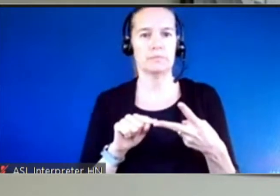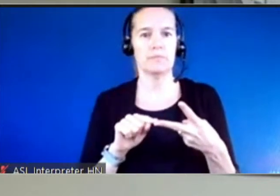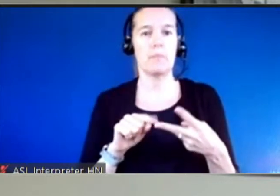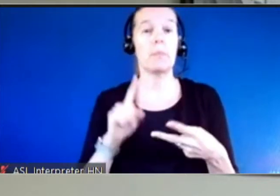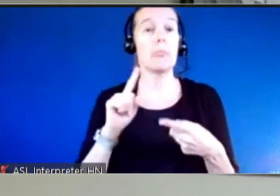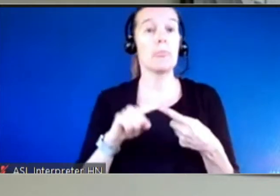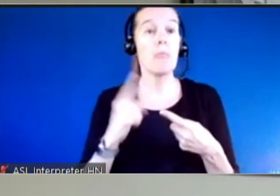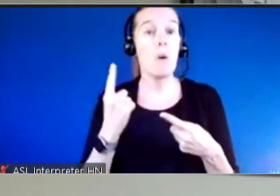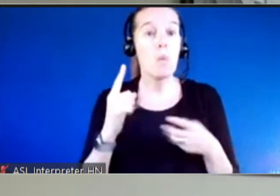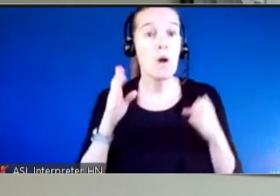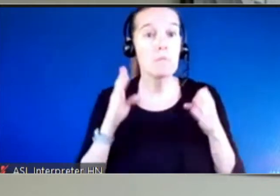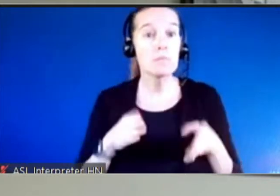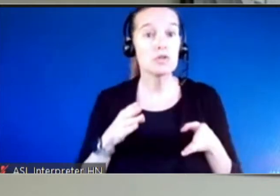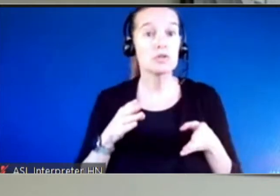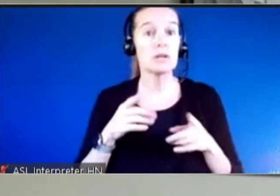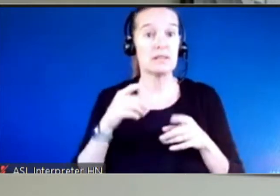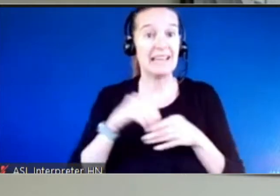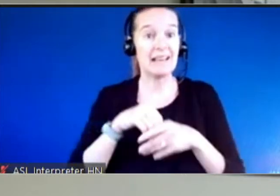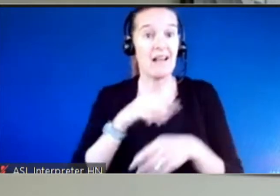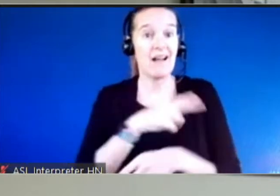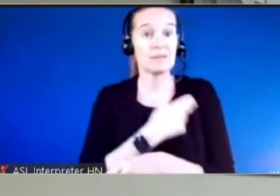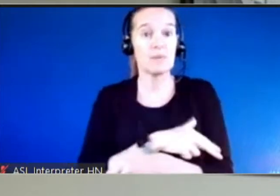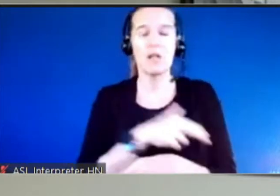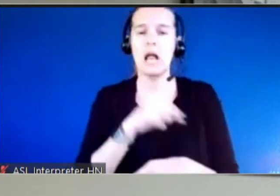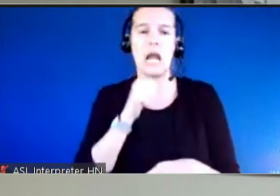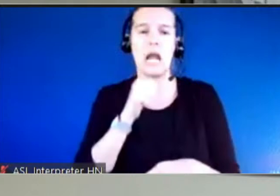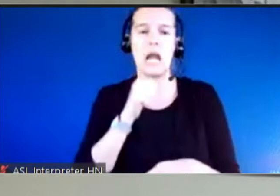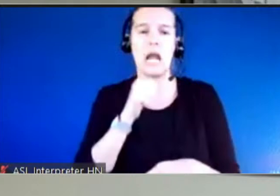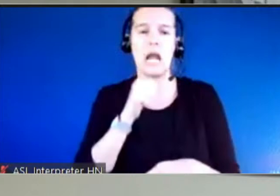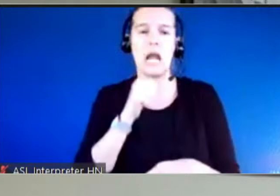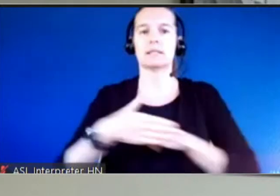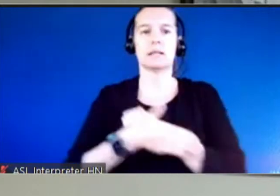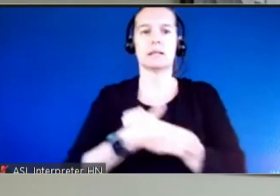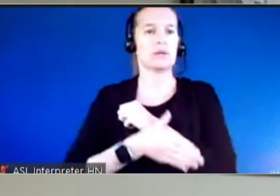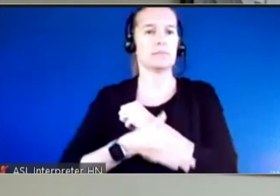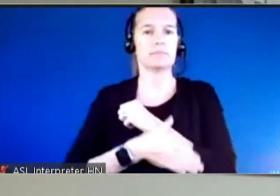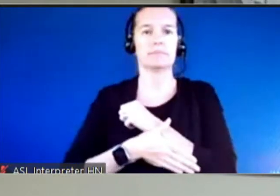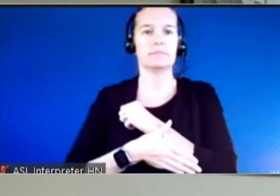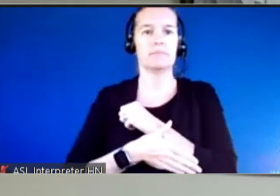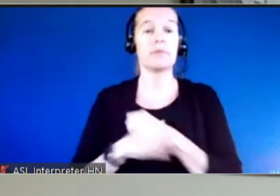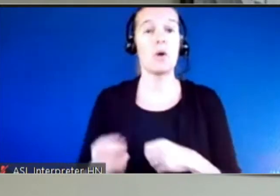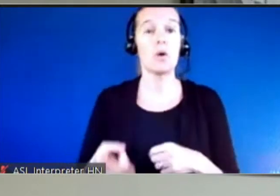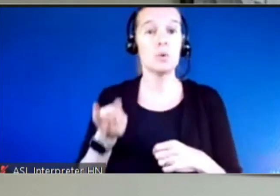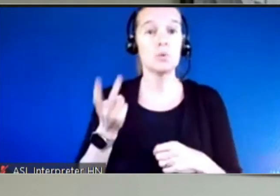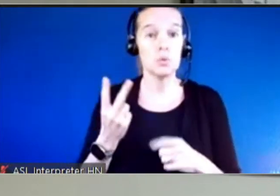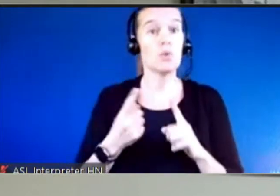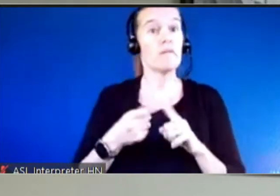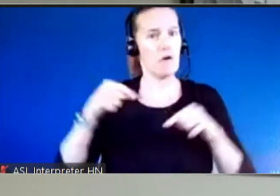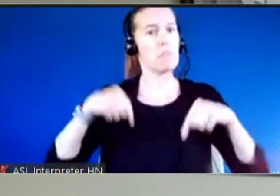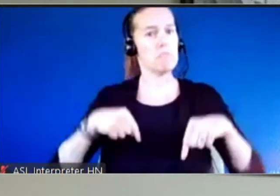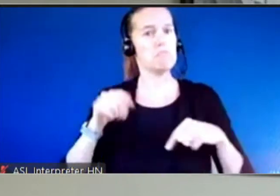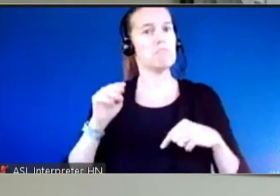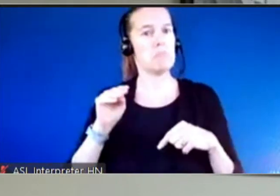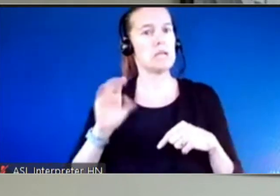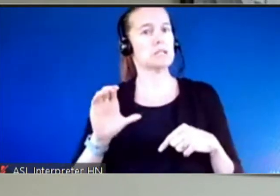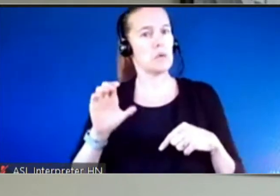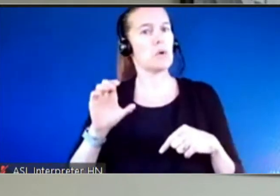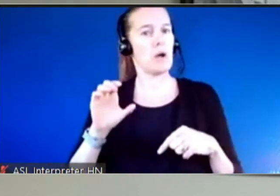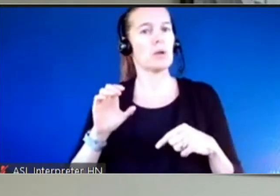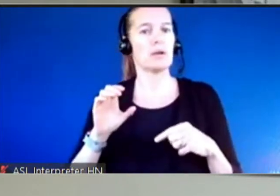hospital is from out of county, and 2 of the Mendocino County residents that we have